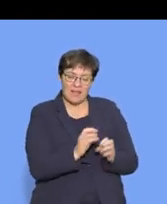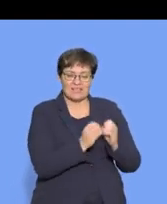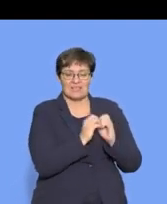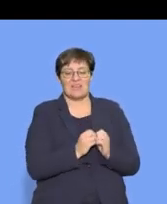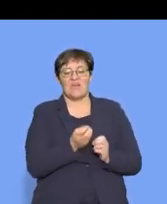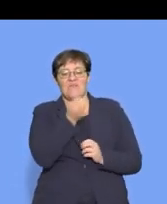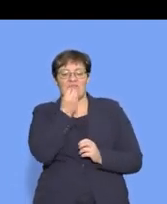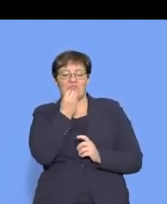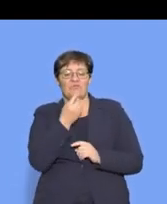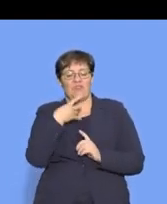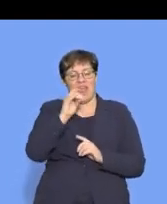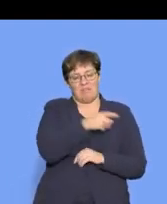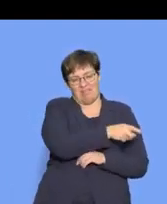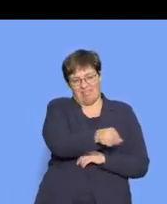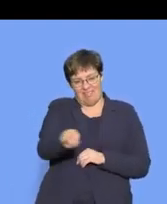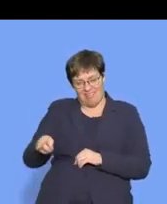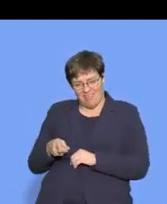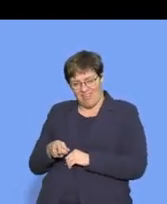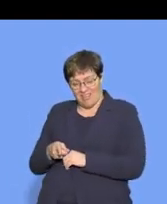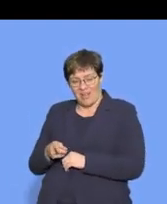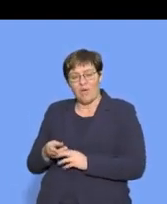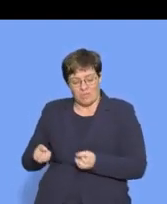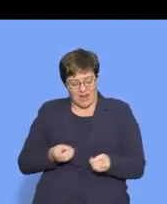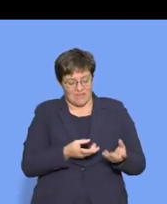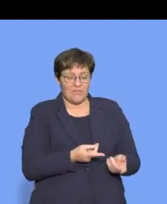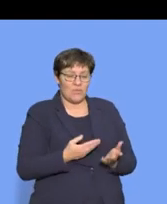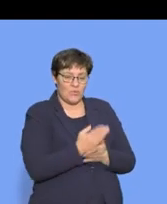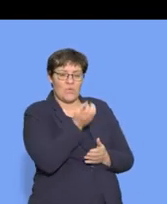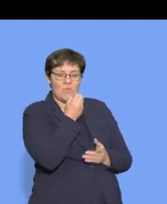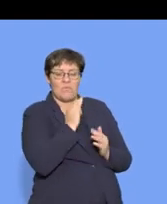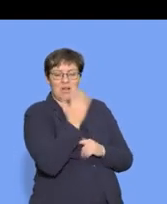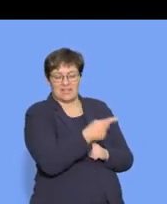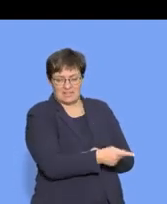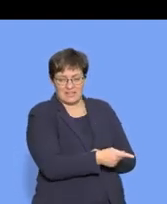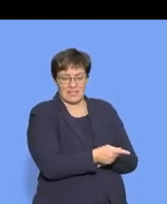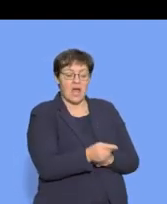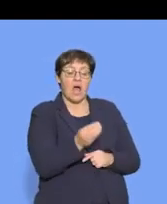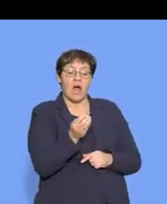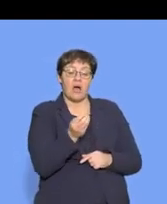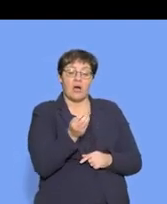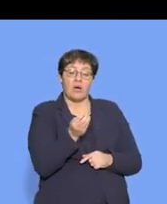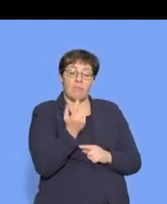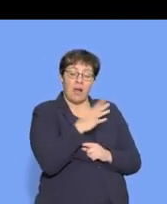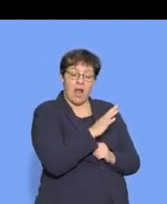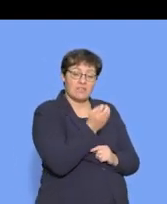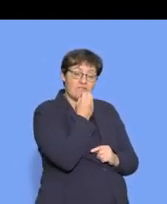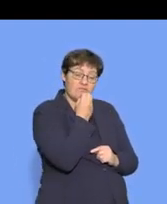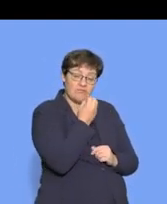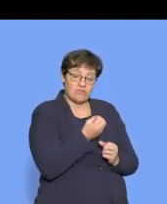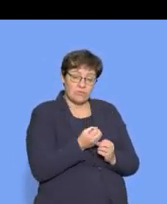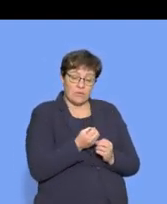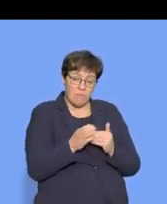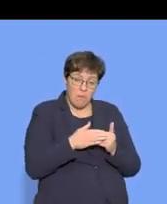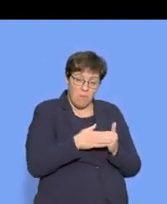food for all the animals that live on Earth. And the more food the plants can make, the more they can